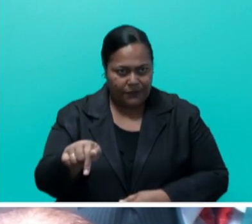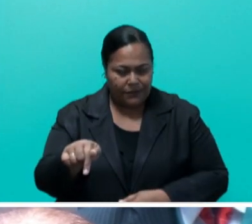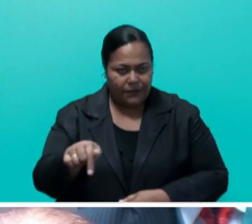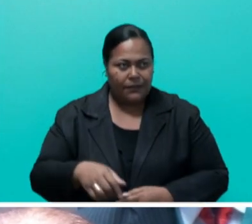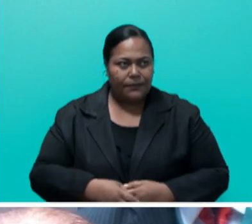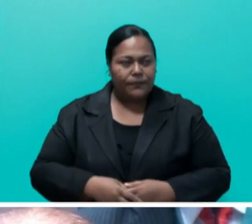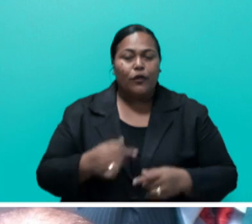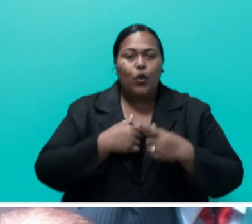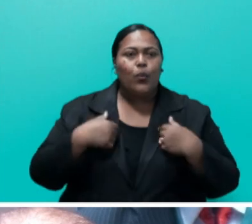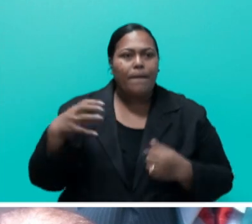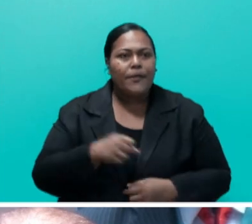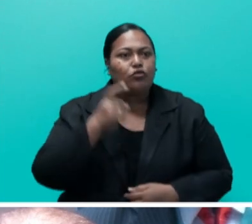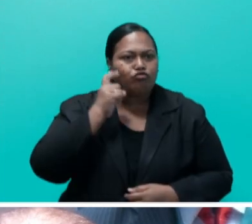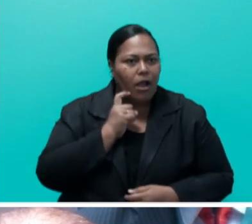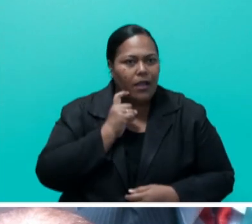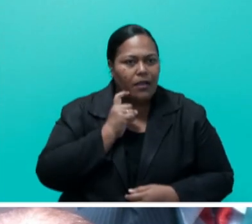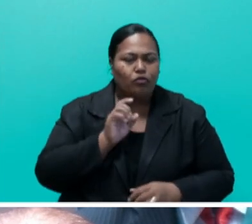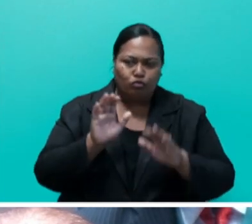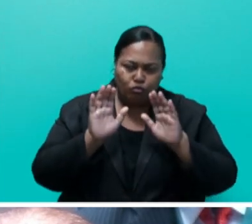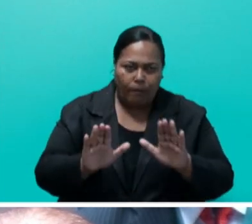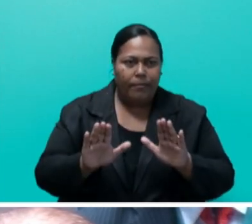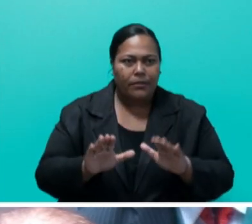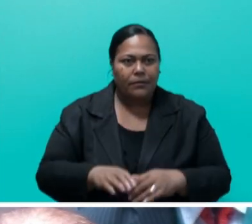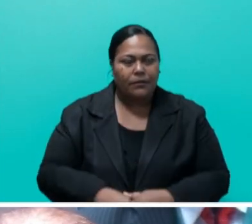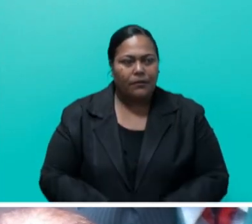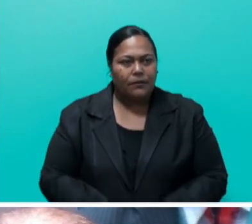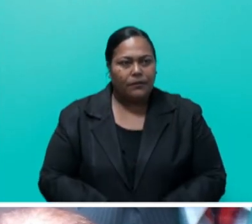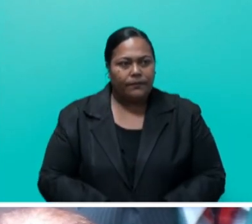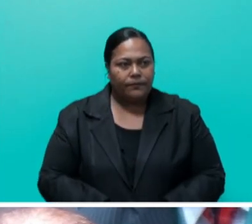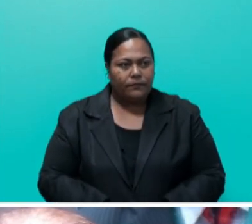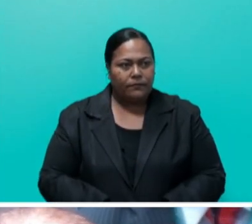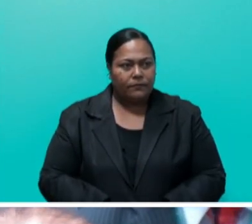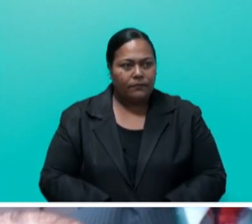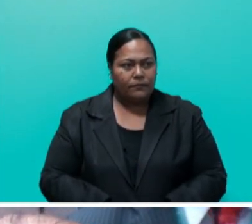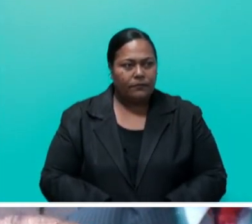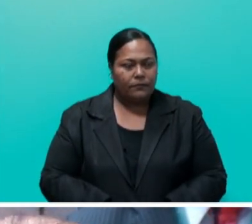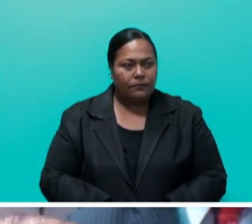And that we must try to do everything to stop it. Thank you.